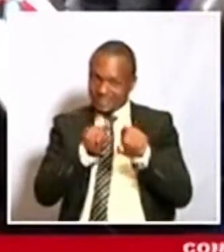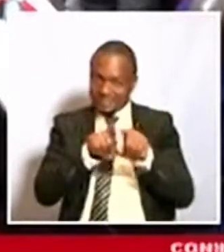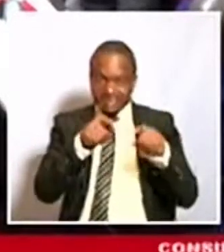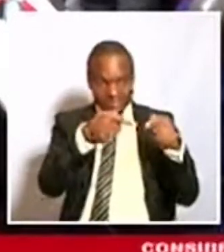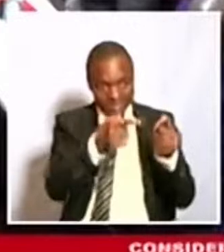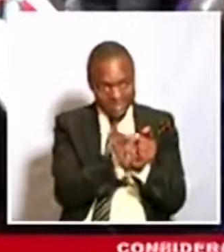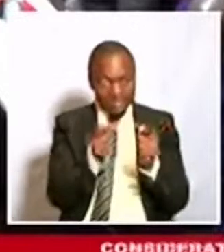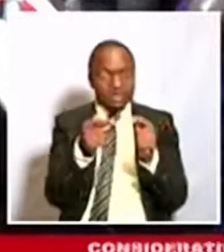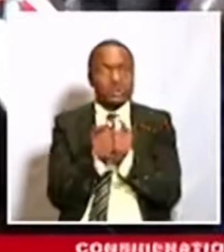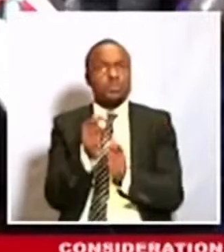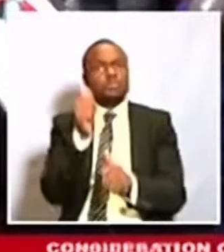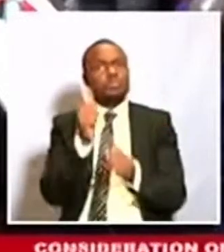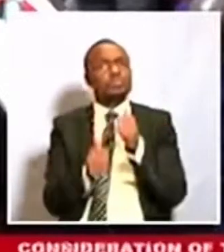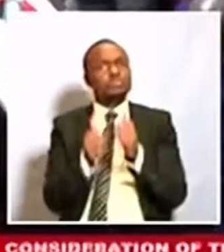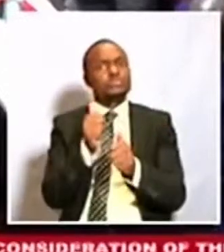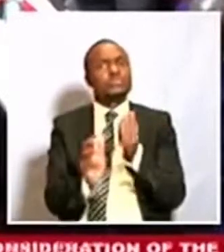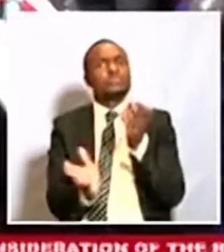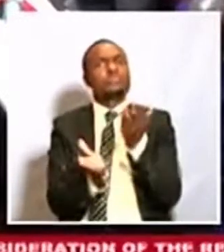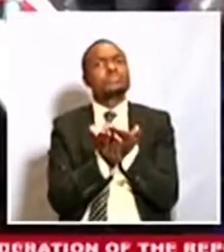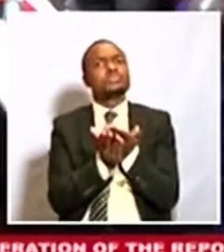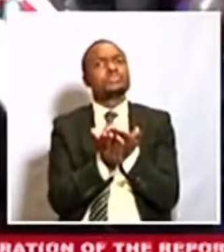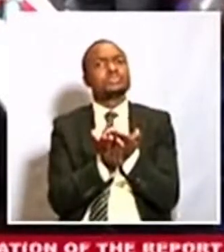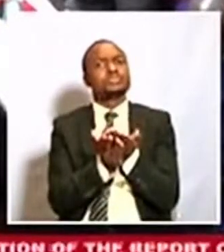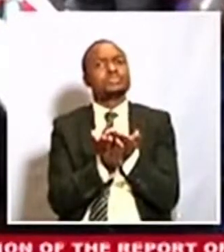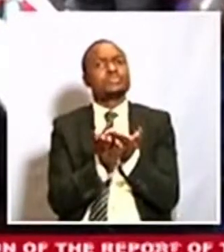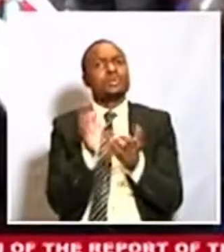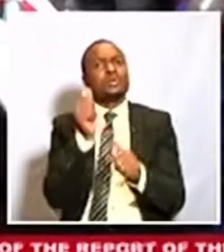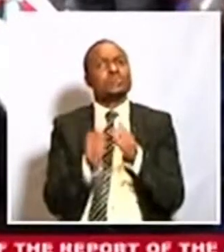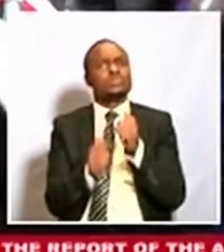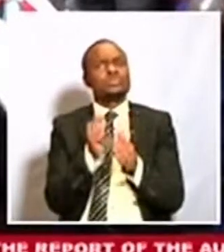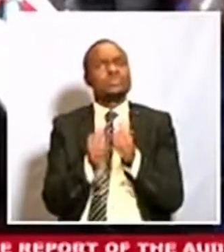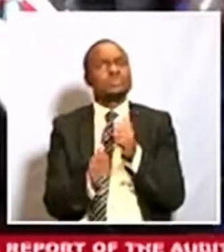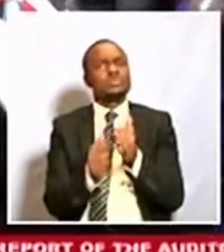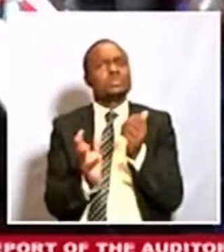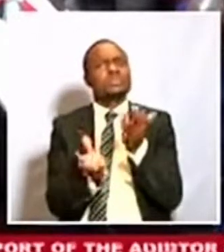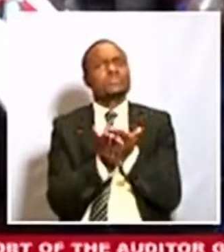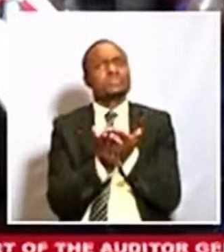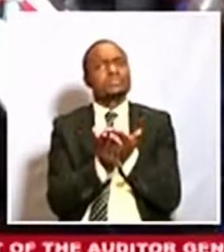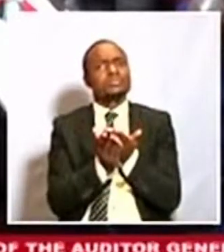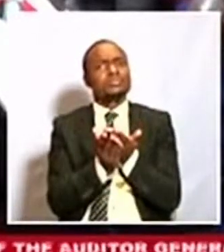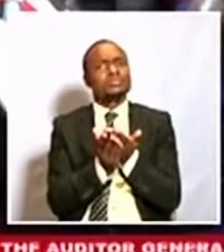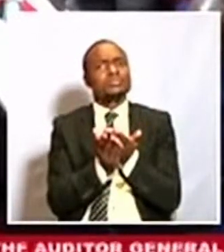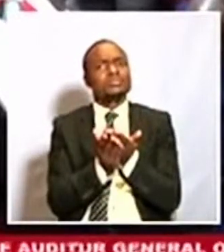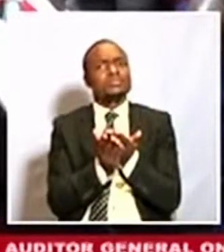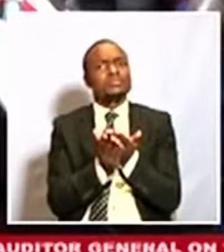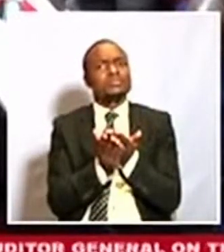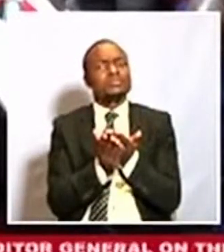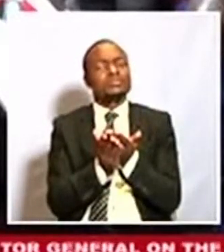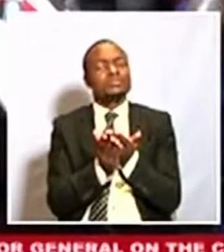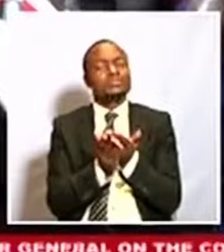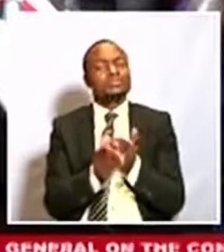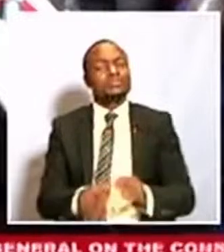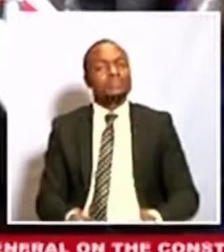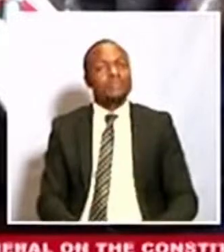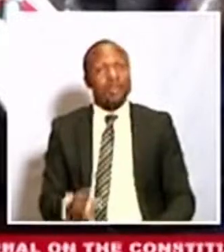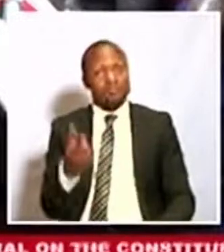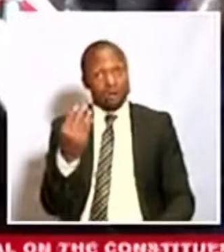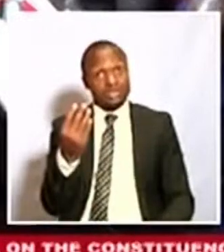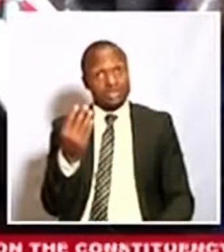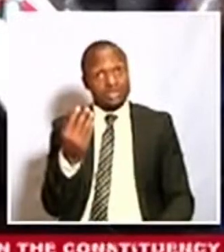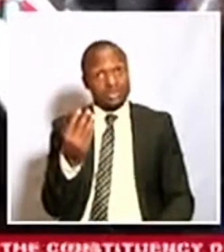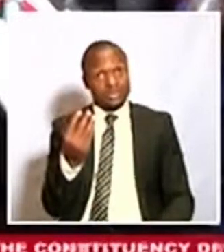Which let me just find the appendix. Let me just find the appendix, one moment. 14. Yes.